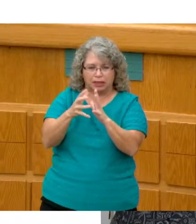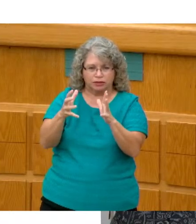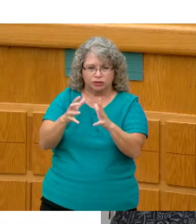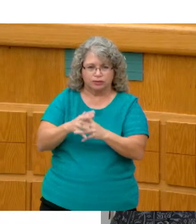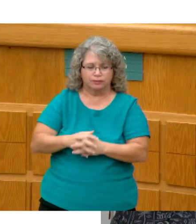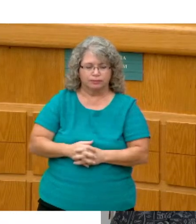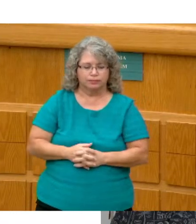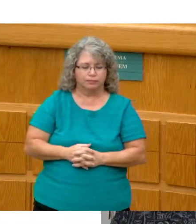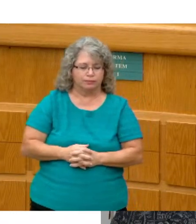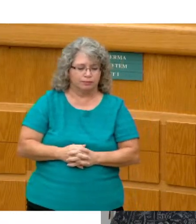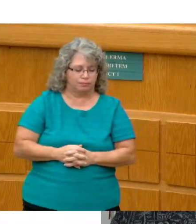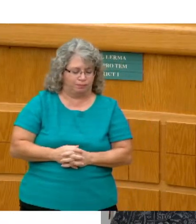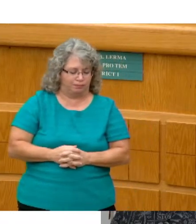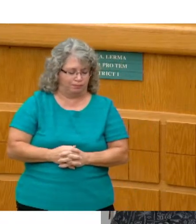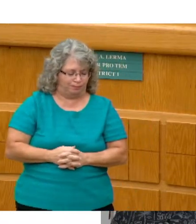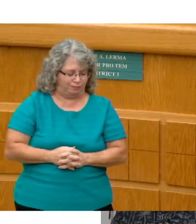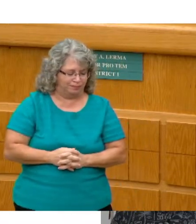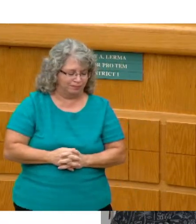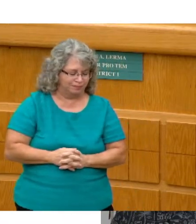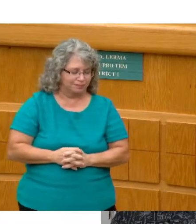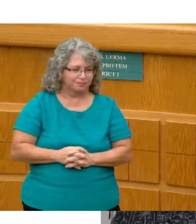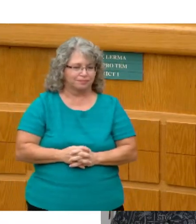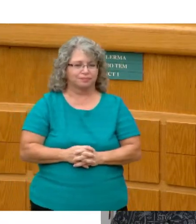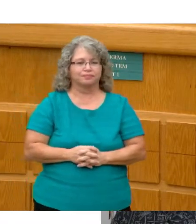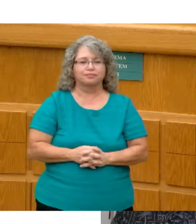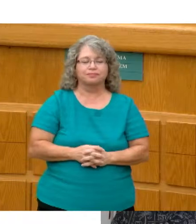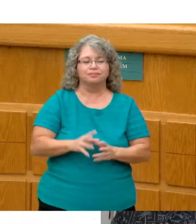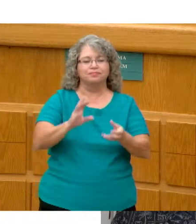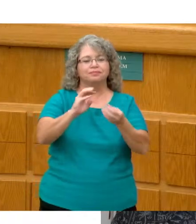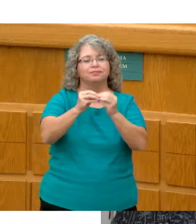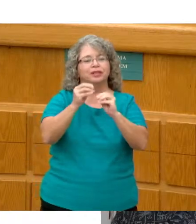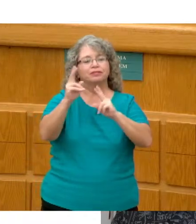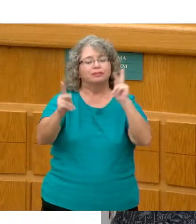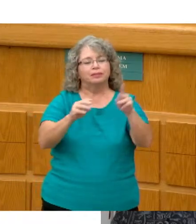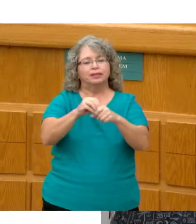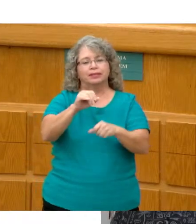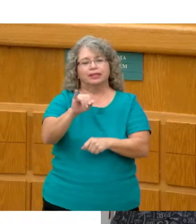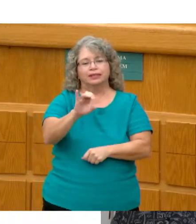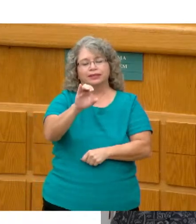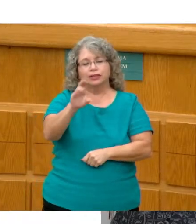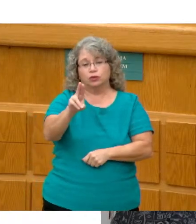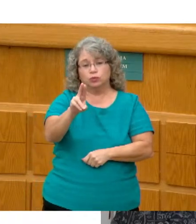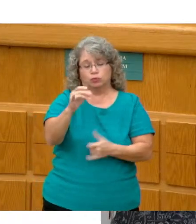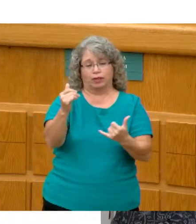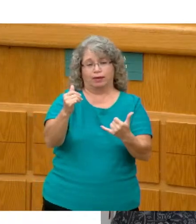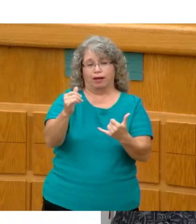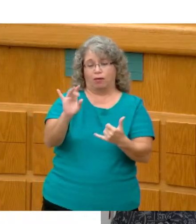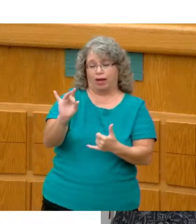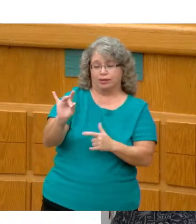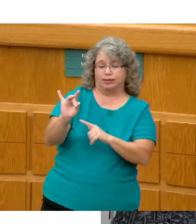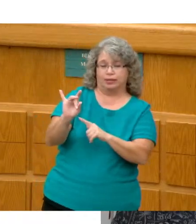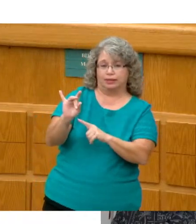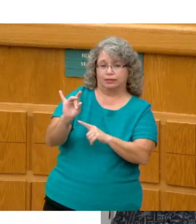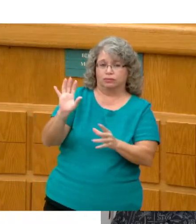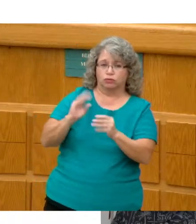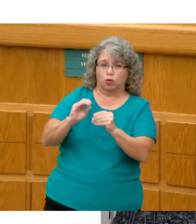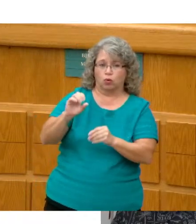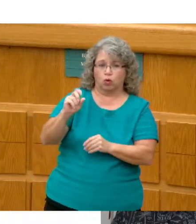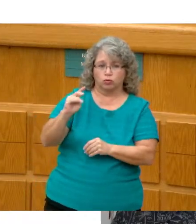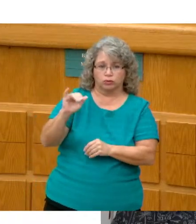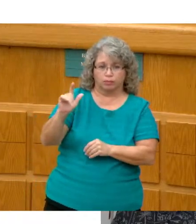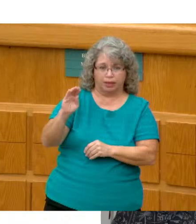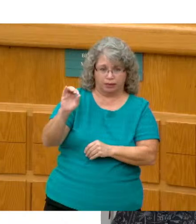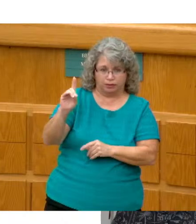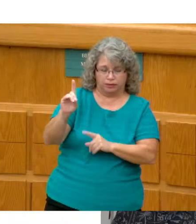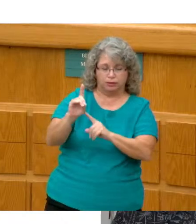In terms of the number of people in the ICU with COVID, right now we have 18, and that number is dropping. Now, based upon the